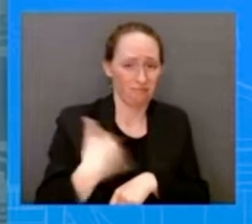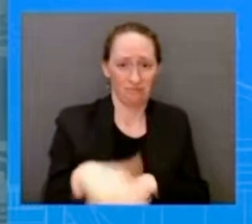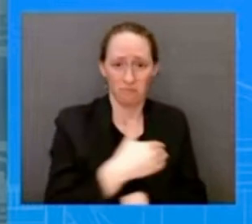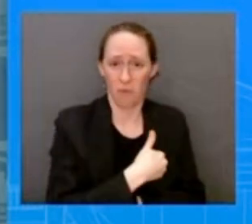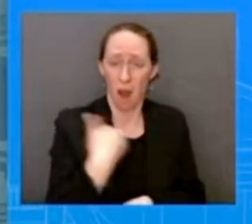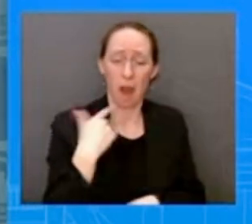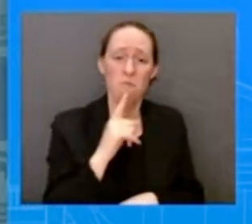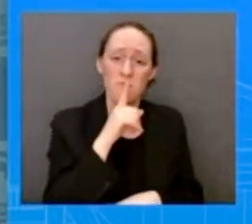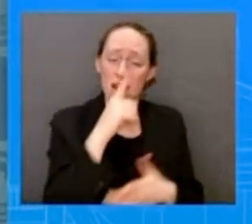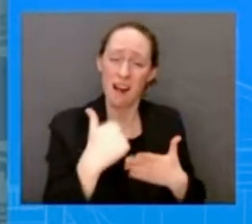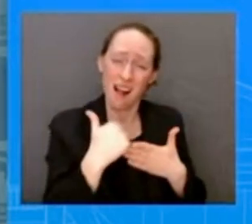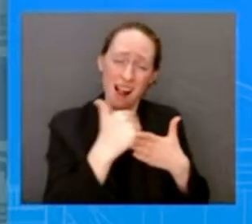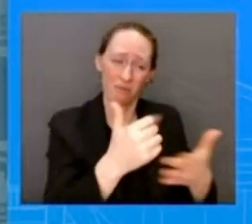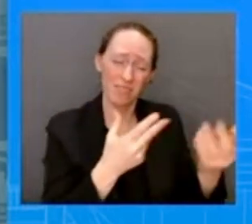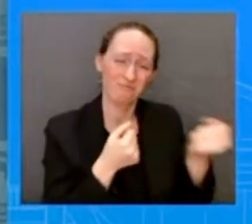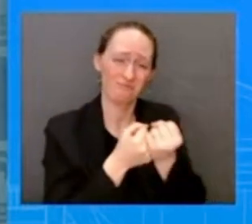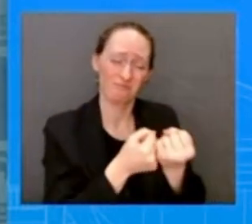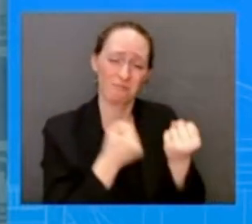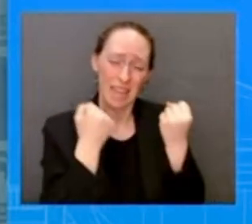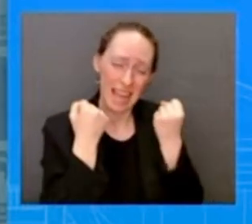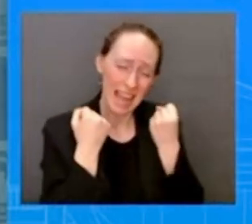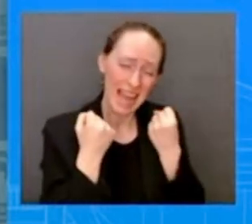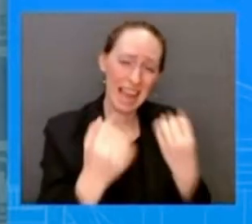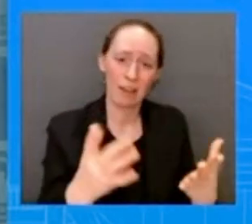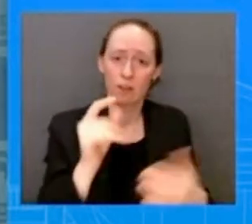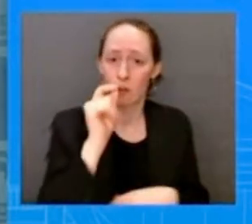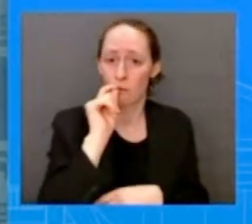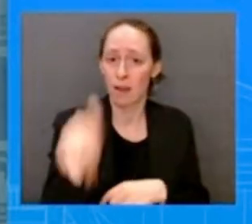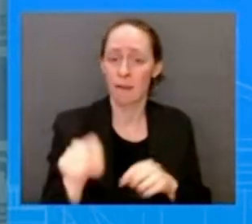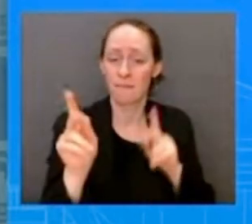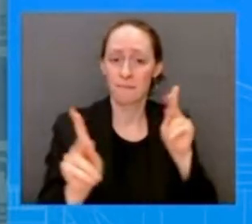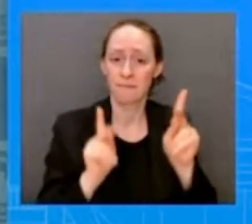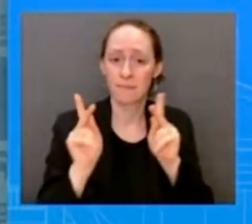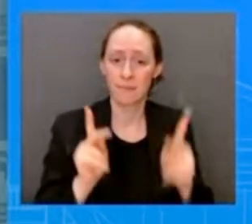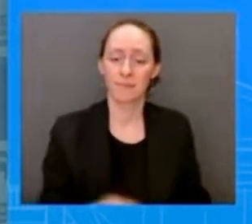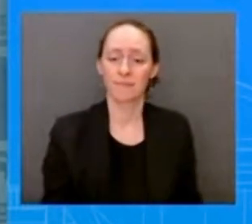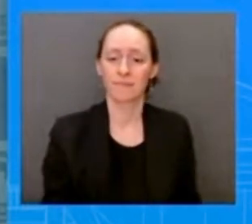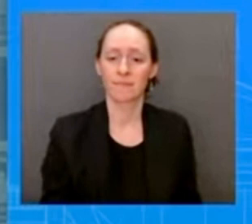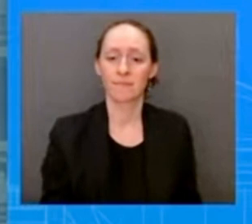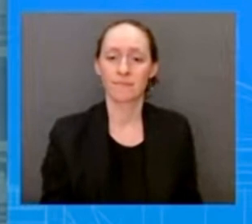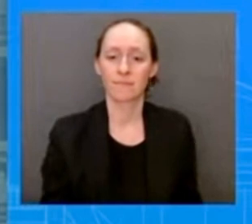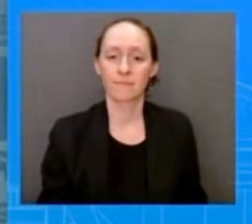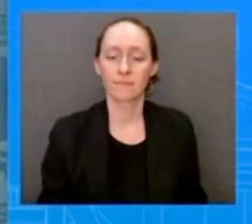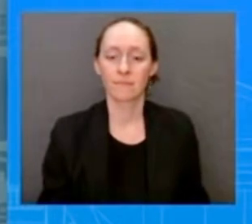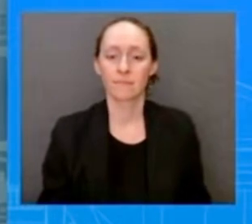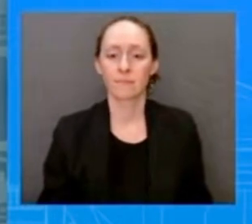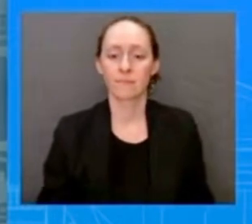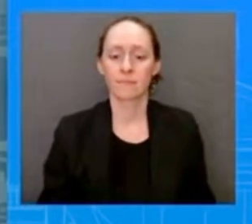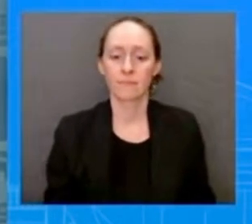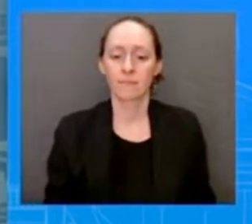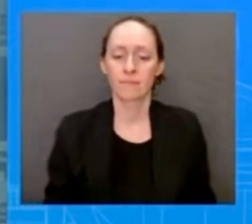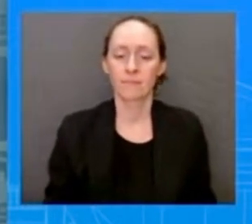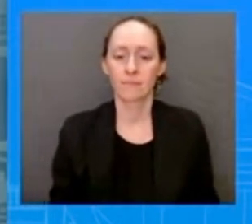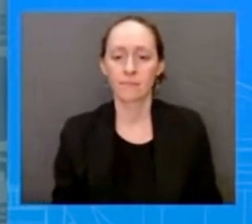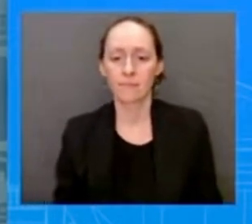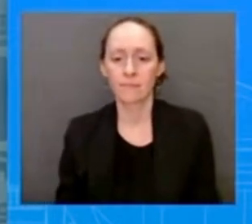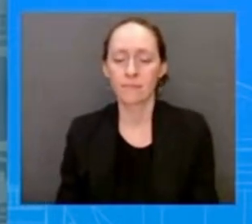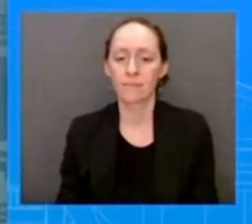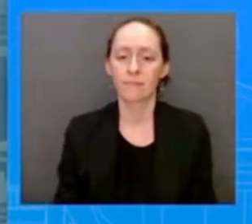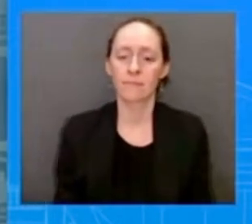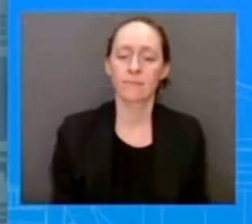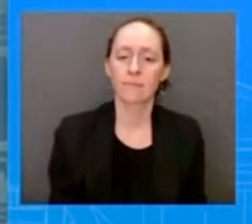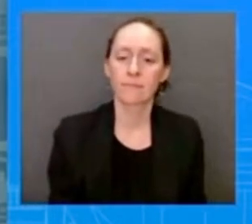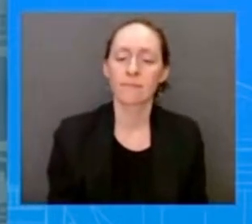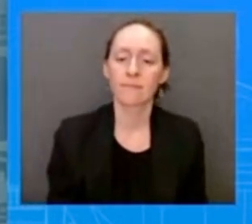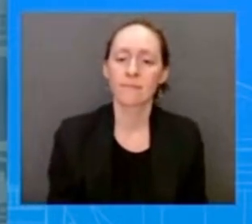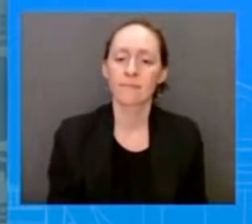talked about this, but essentially, they have all the rights of Polish citizens. Their kids can go to school, they can get jobs,